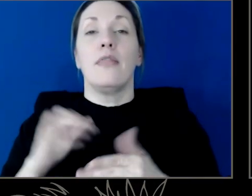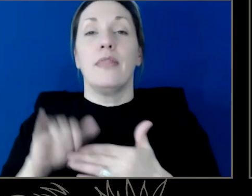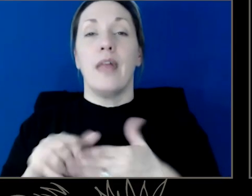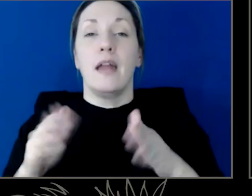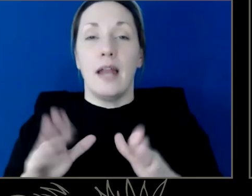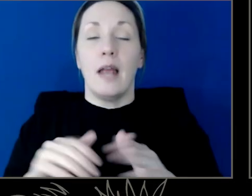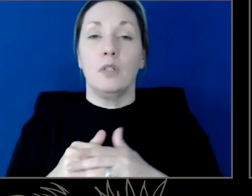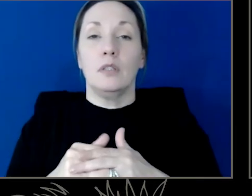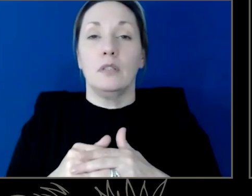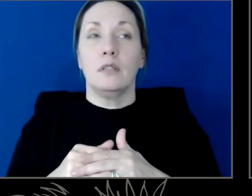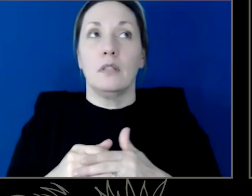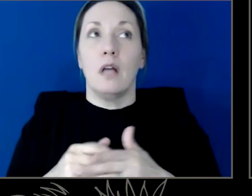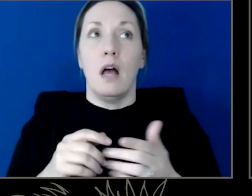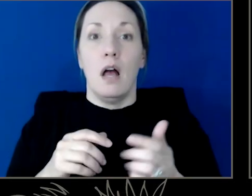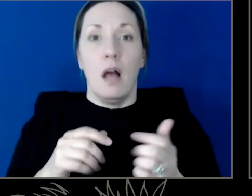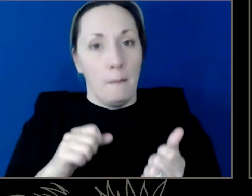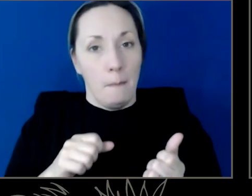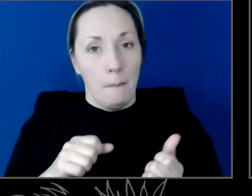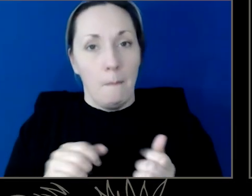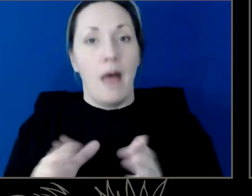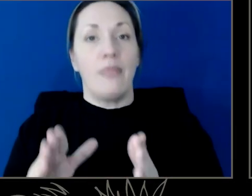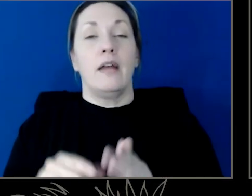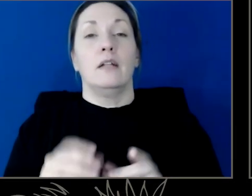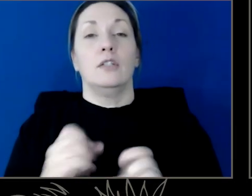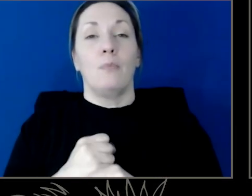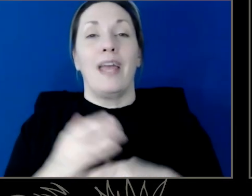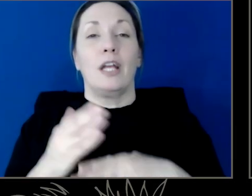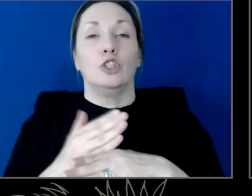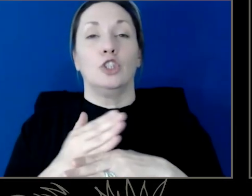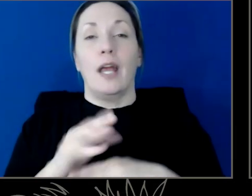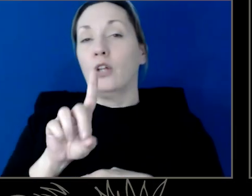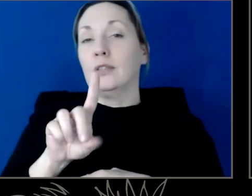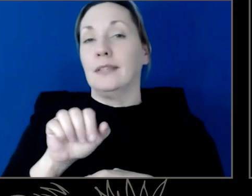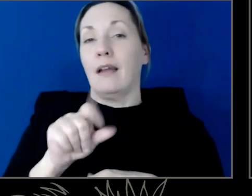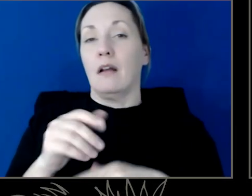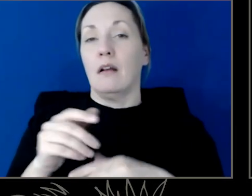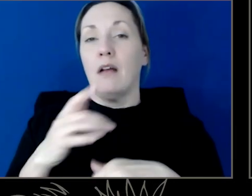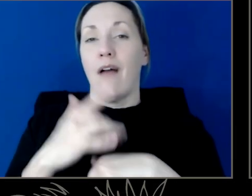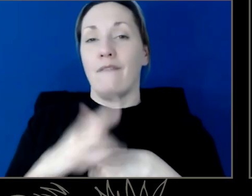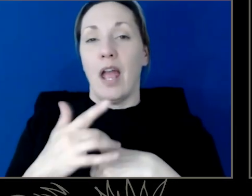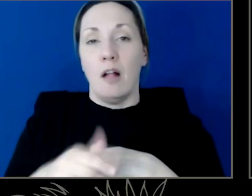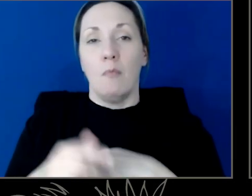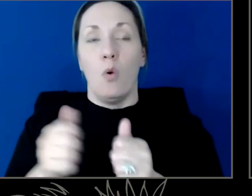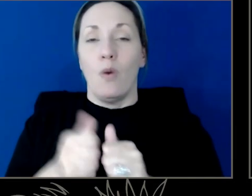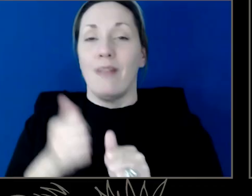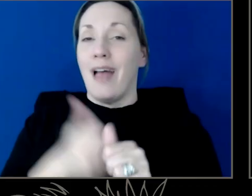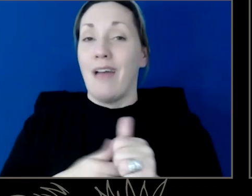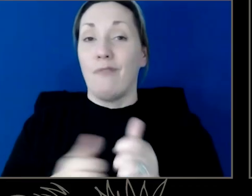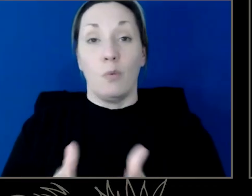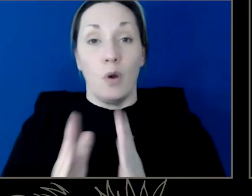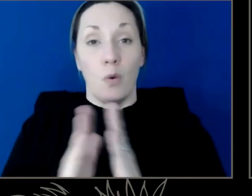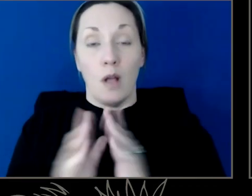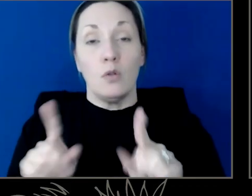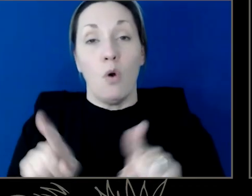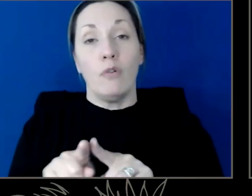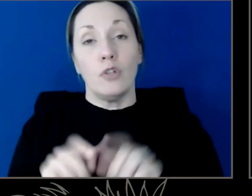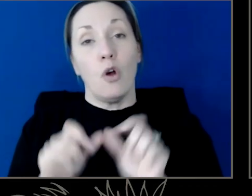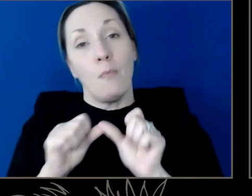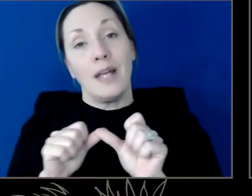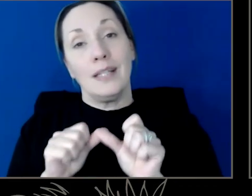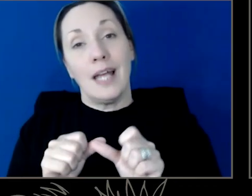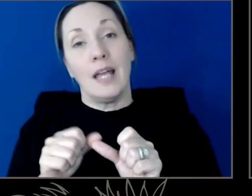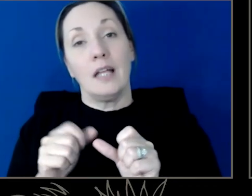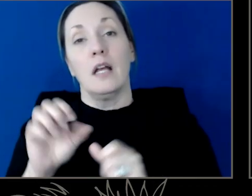method to make shared data available with every request, and also maintains server-side